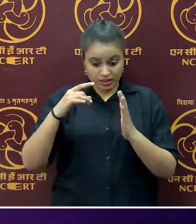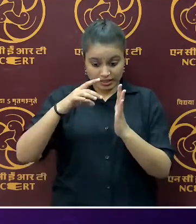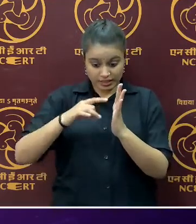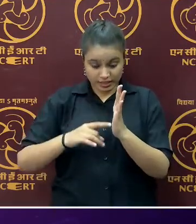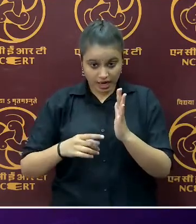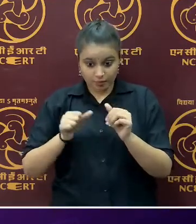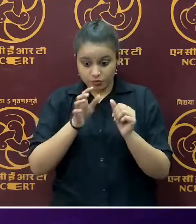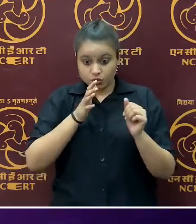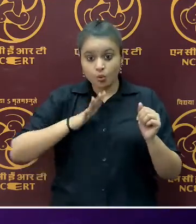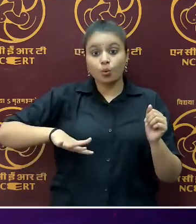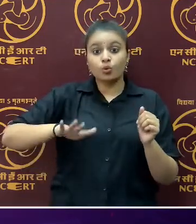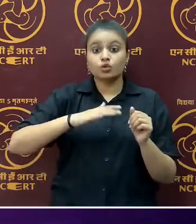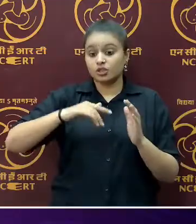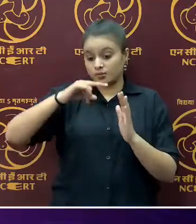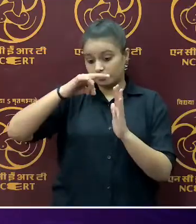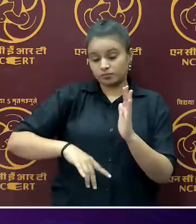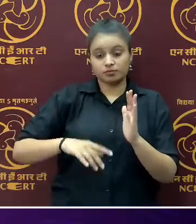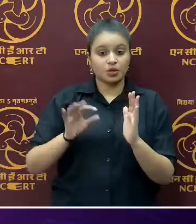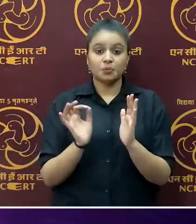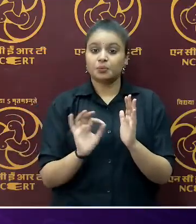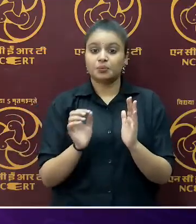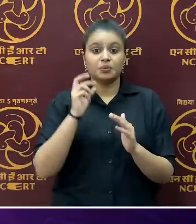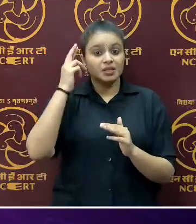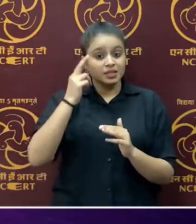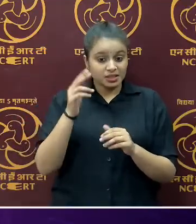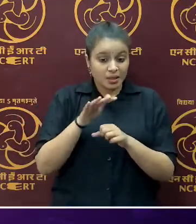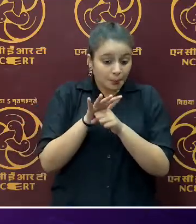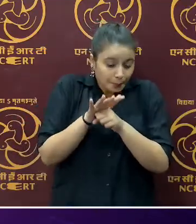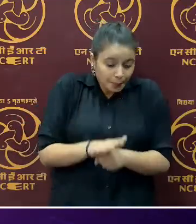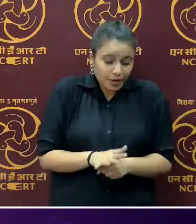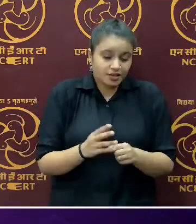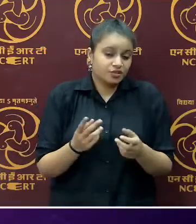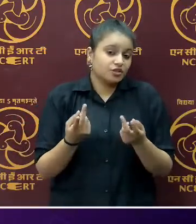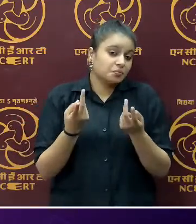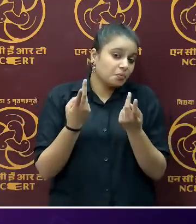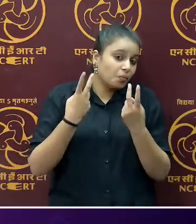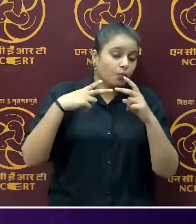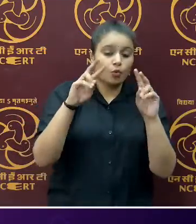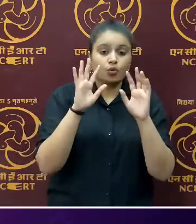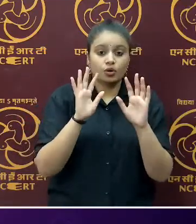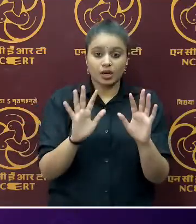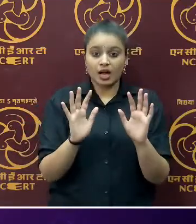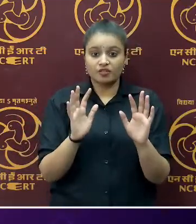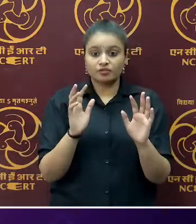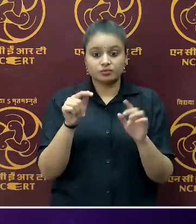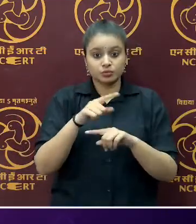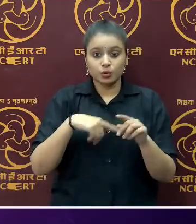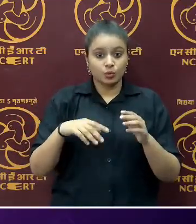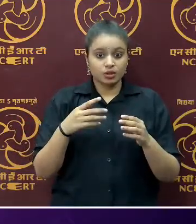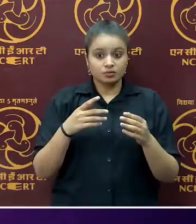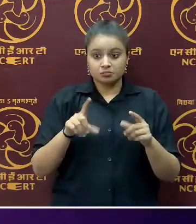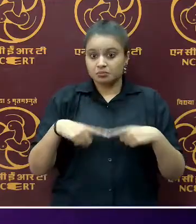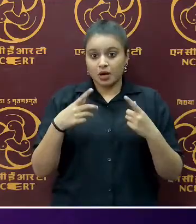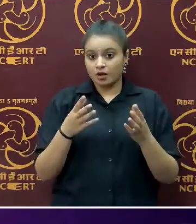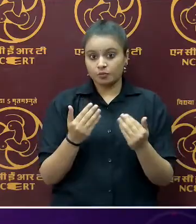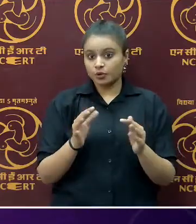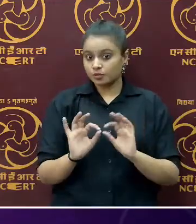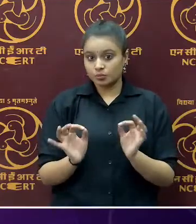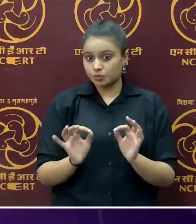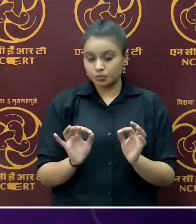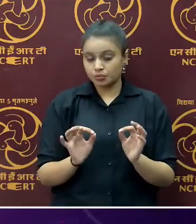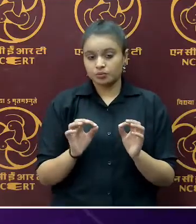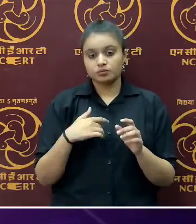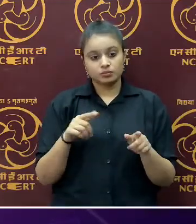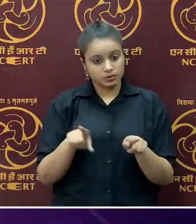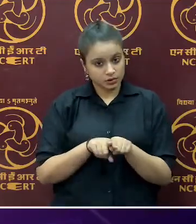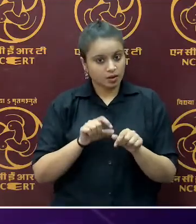of the ocean because it's difficult for human beings to survive there because of the water pressure. Pressure is very high. Pressure is very high. So, you